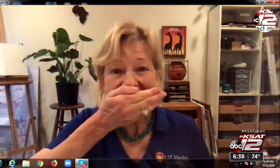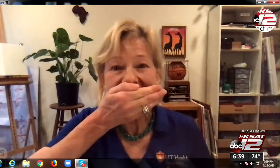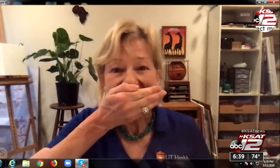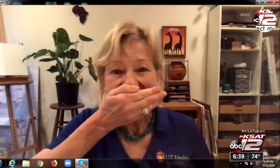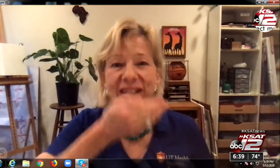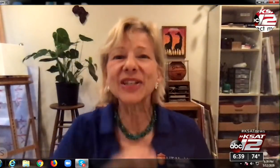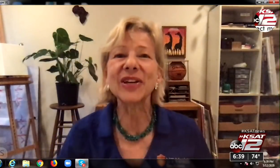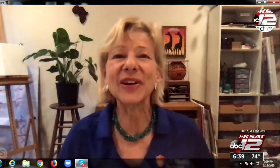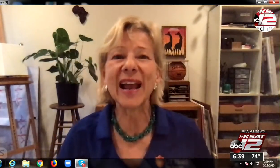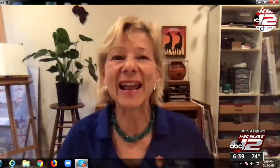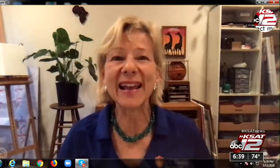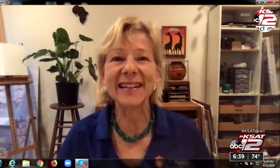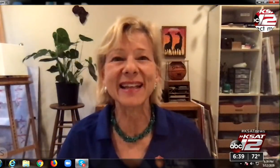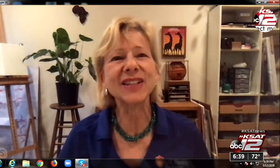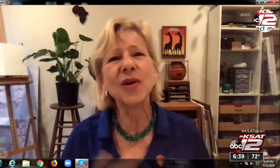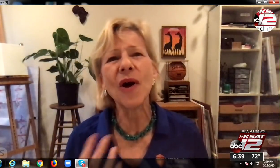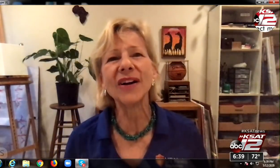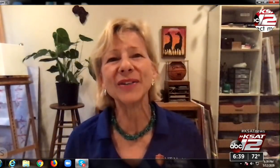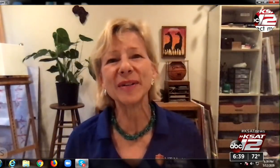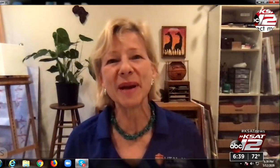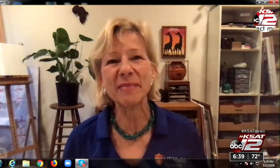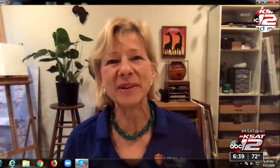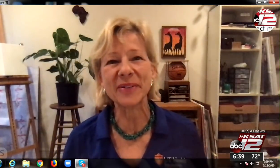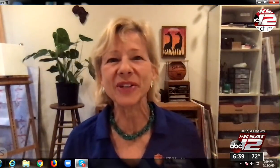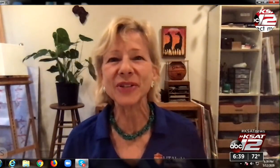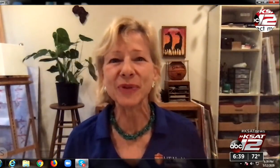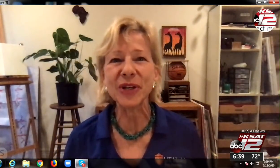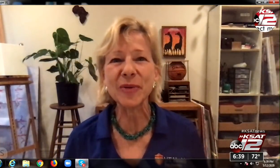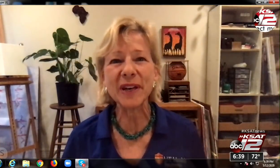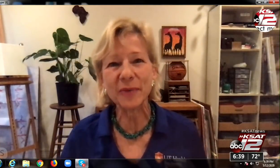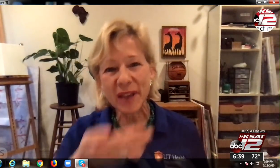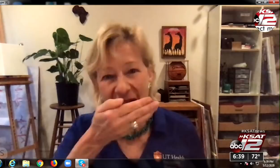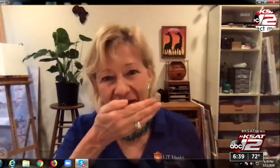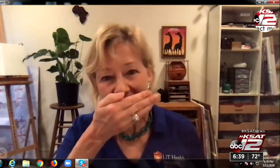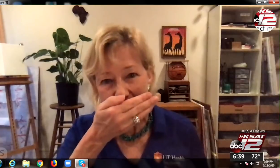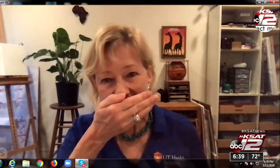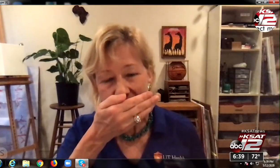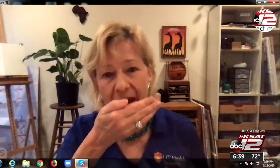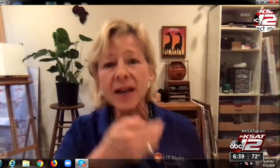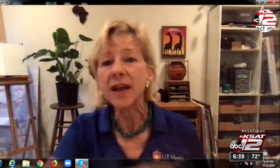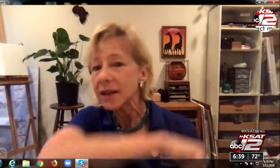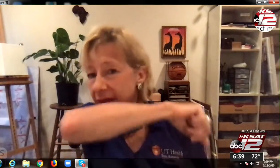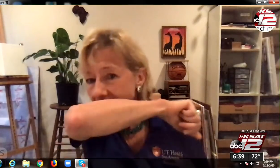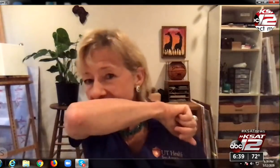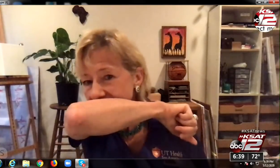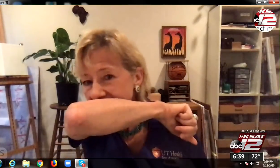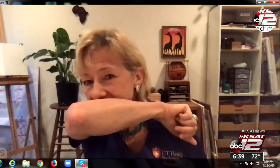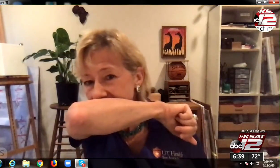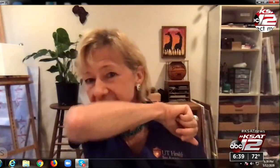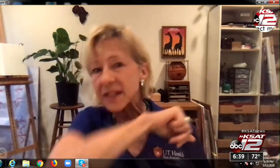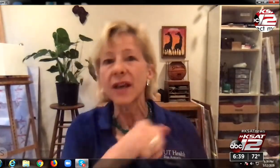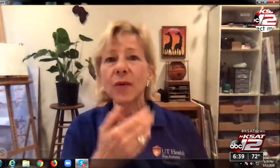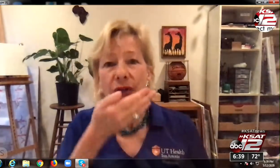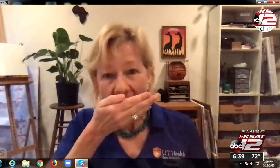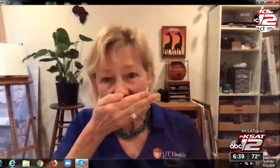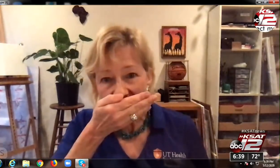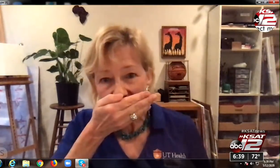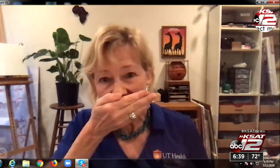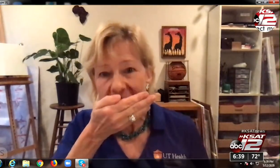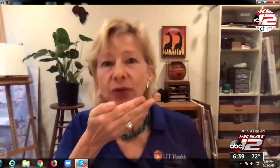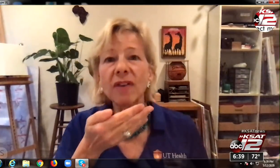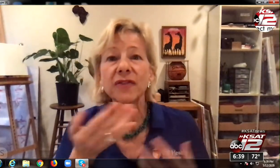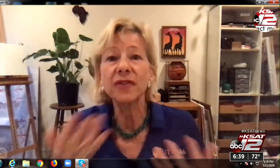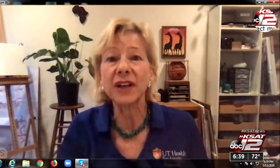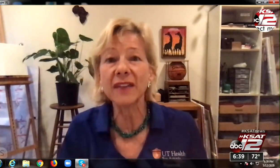cough into your hand. That's so hard to remember. We're human and we have habits, right? Cough like this. When you cough